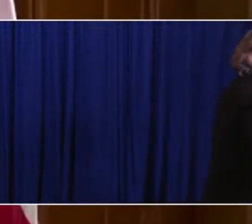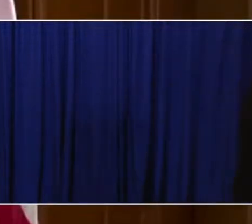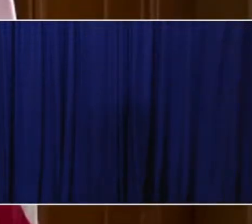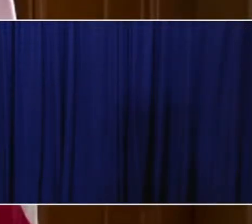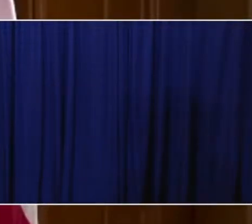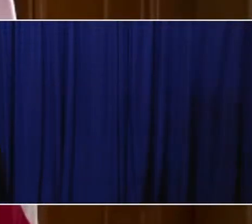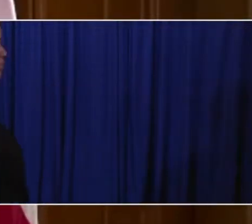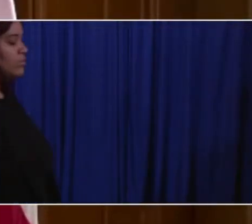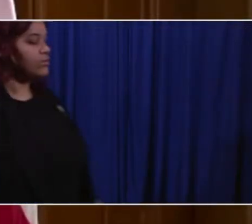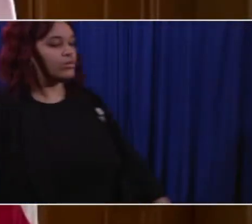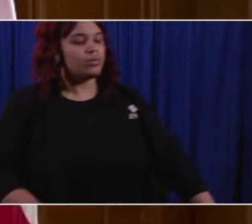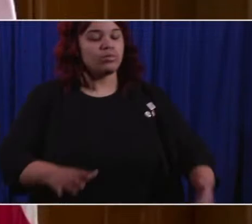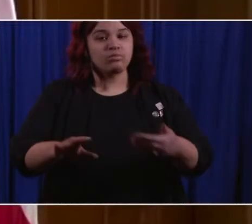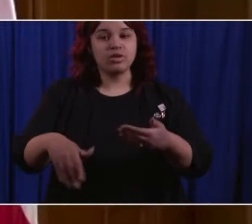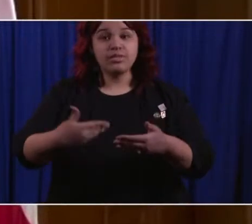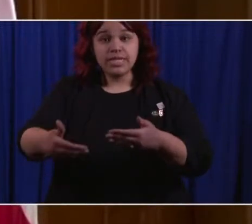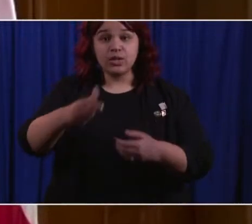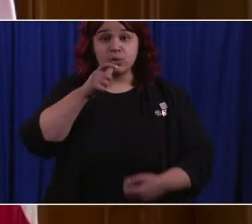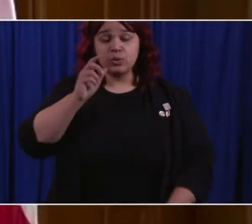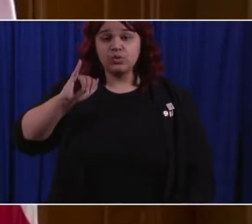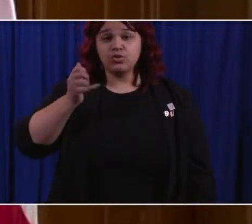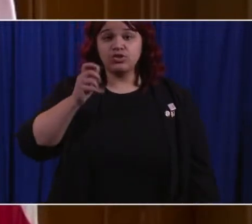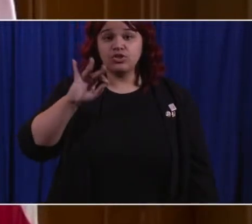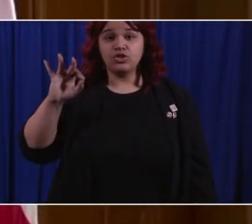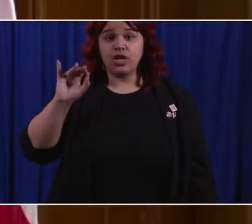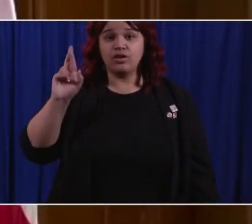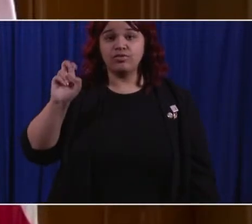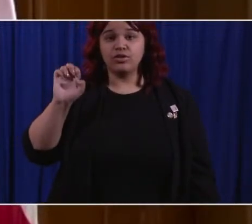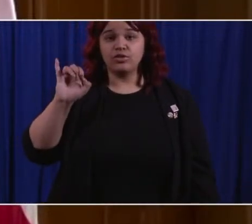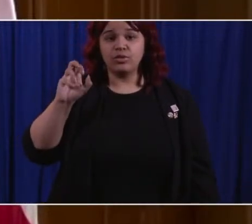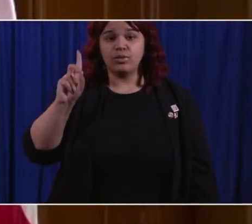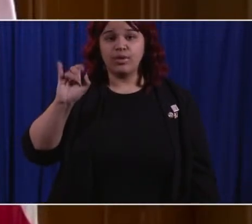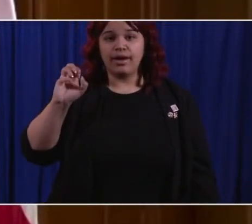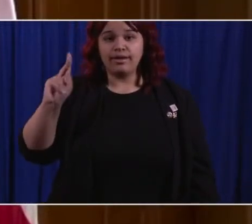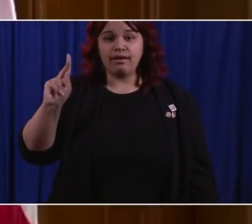Next question is from Jeff Reddick at WSYX in Columbus.